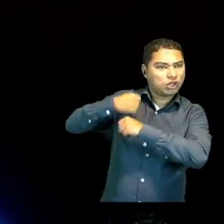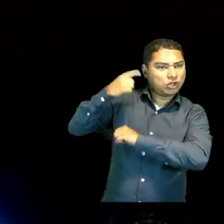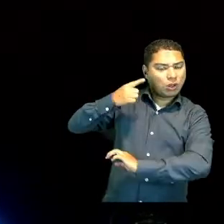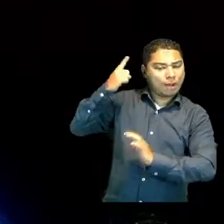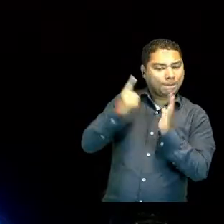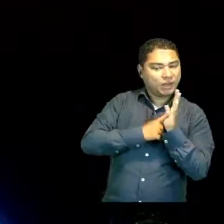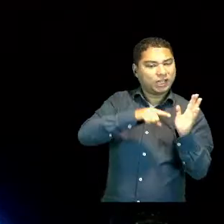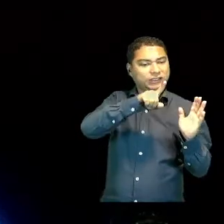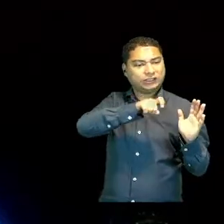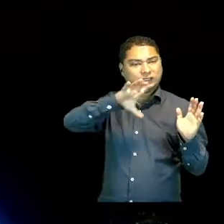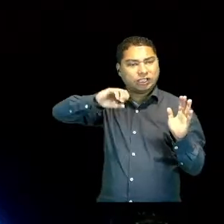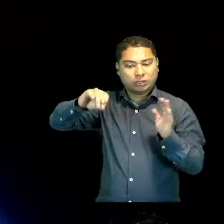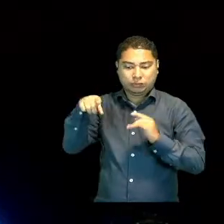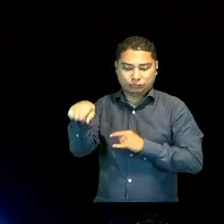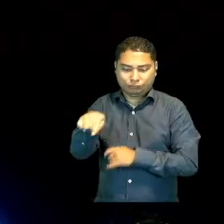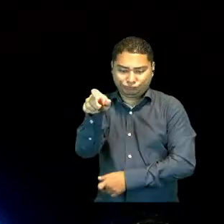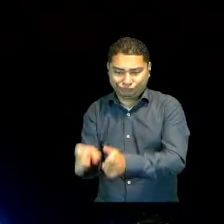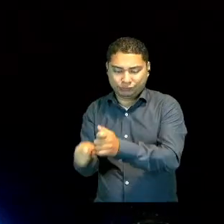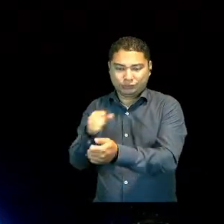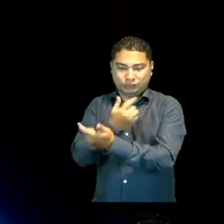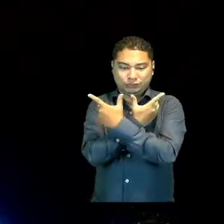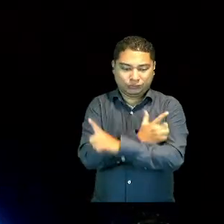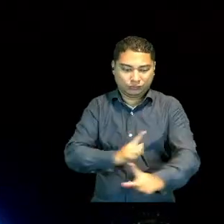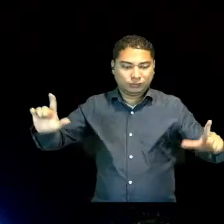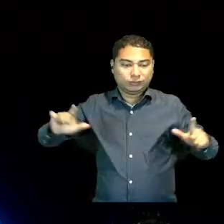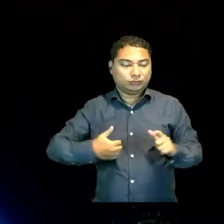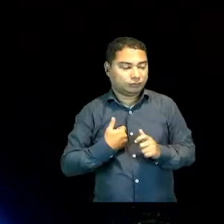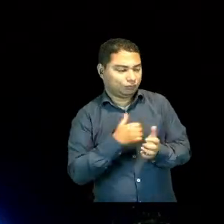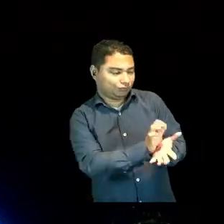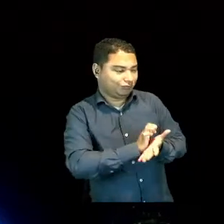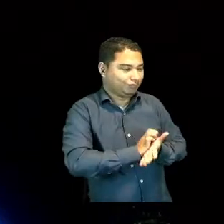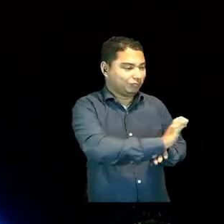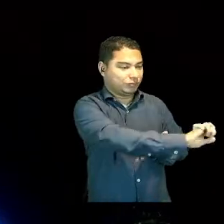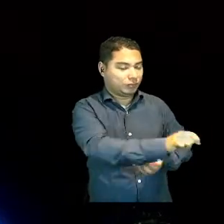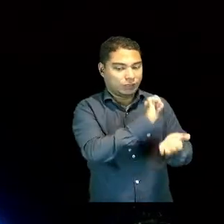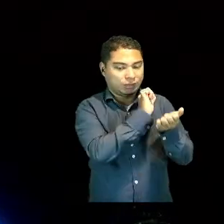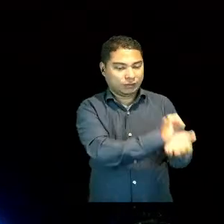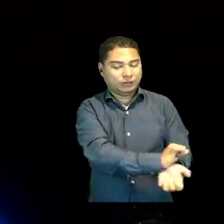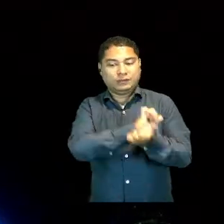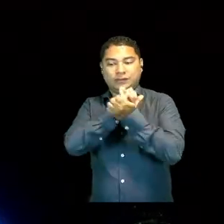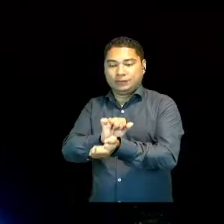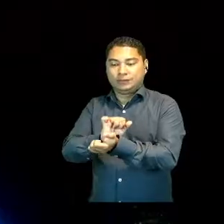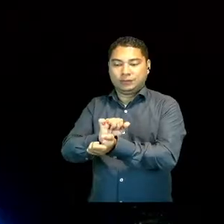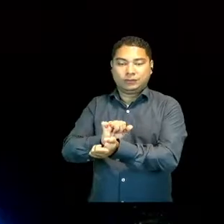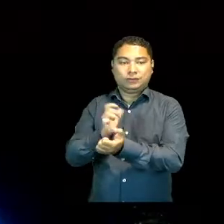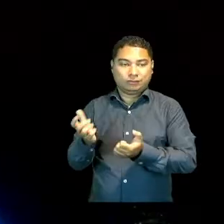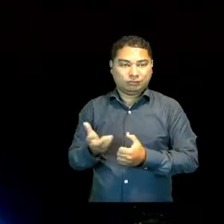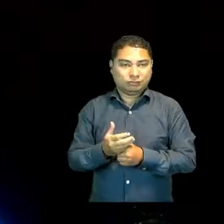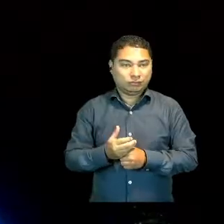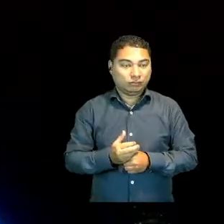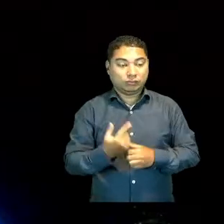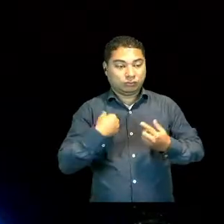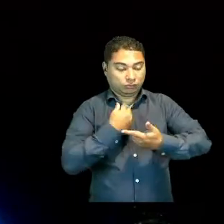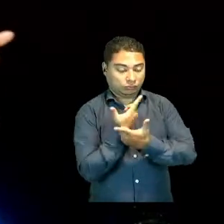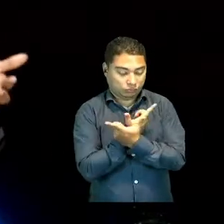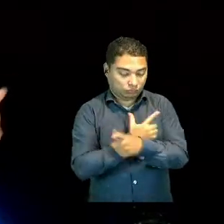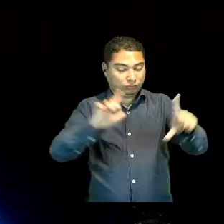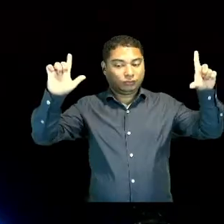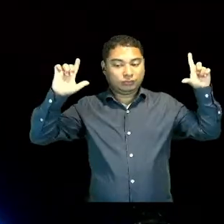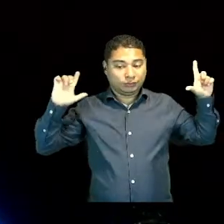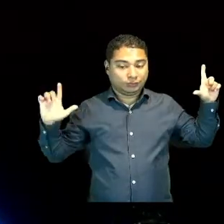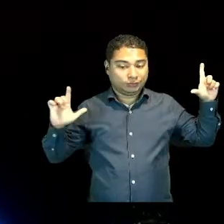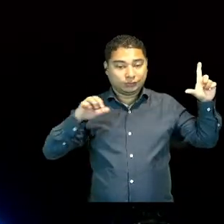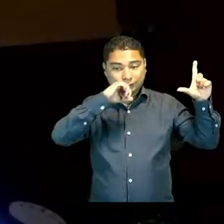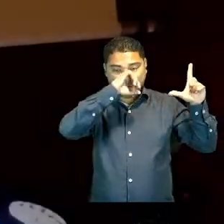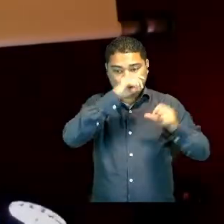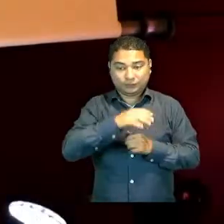had refused to be enslaved and had emancipated themselves. They were some of the first Maroons